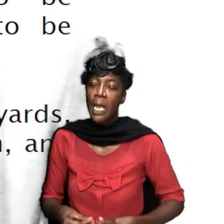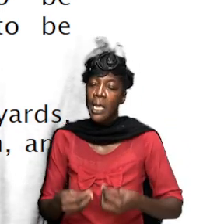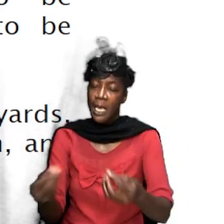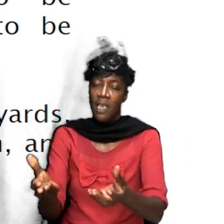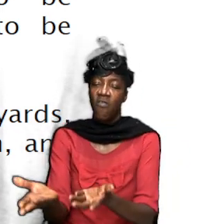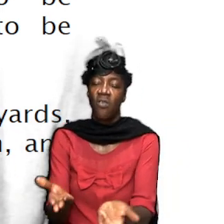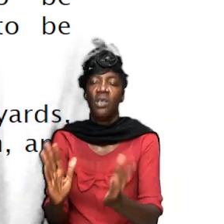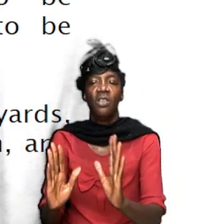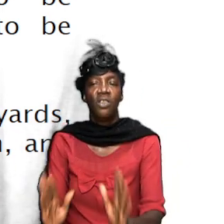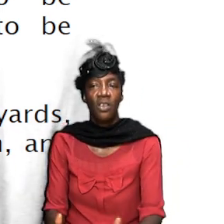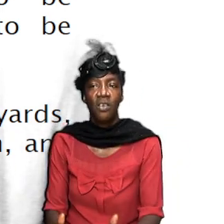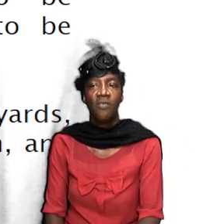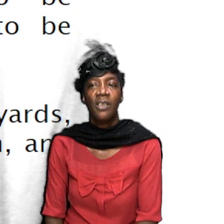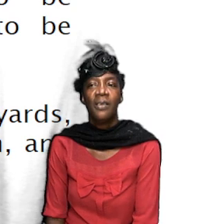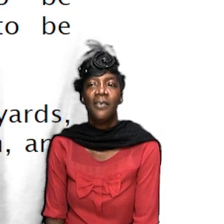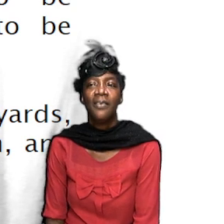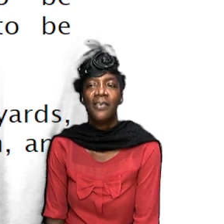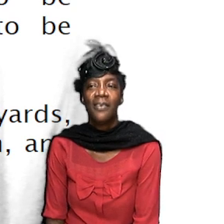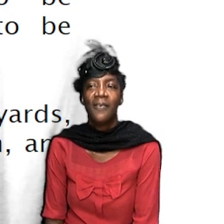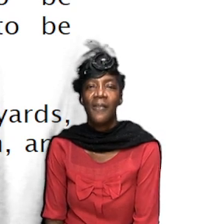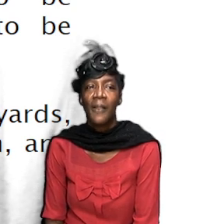servants.